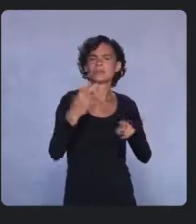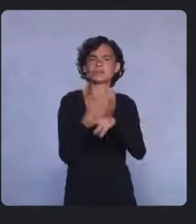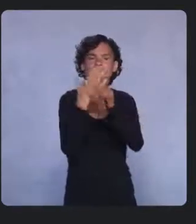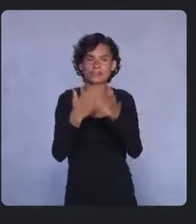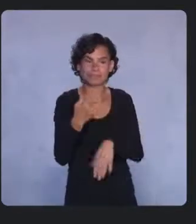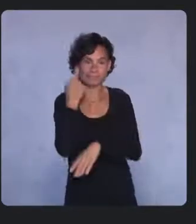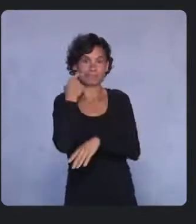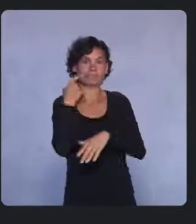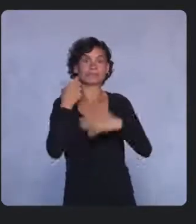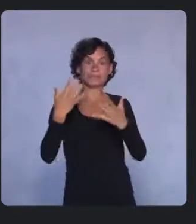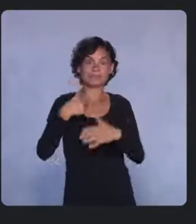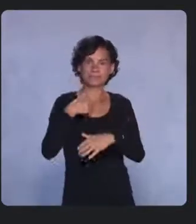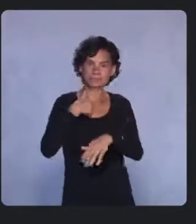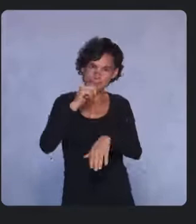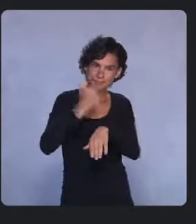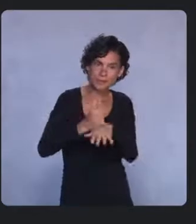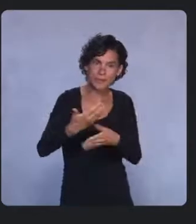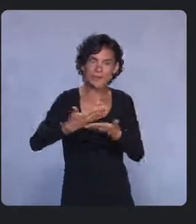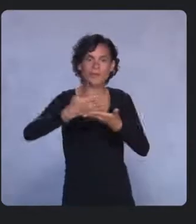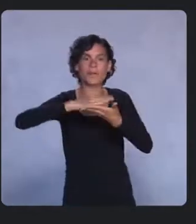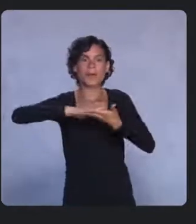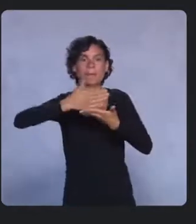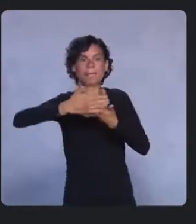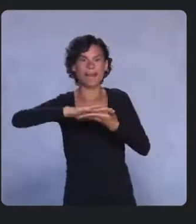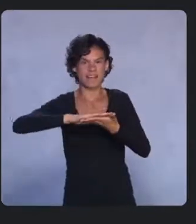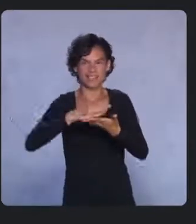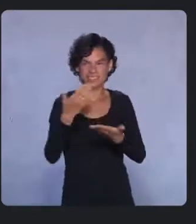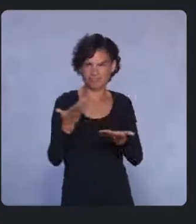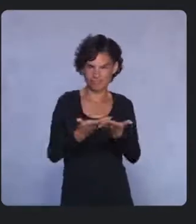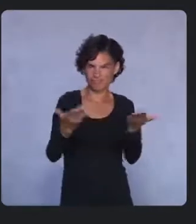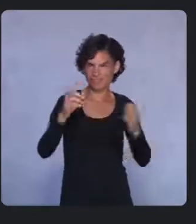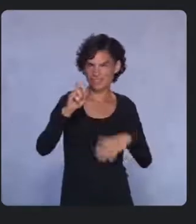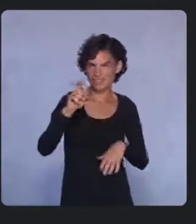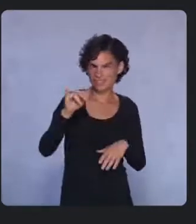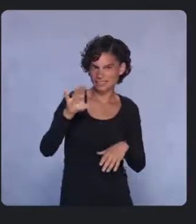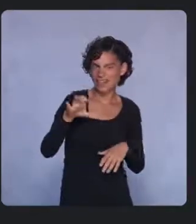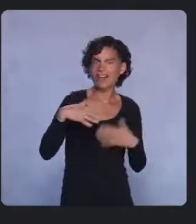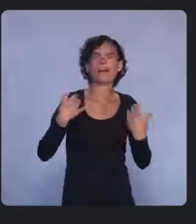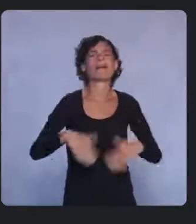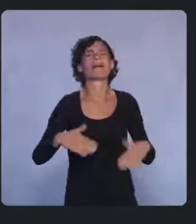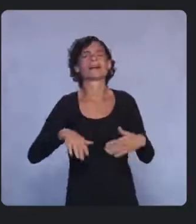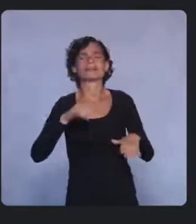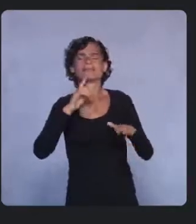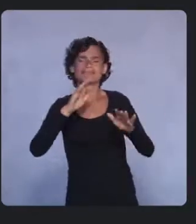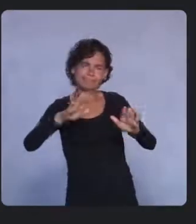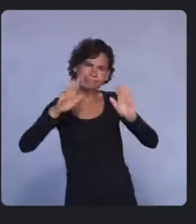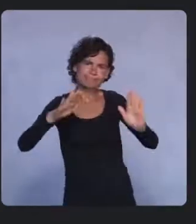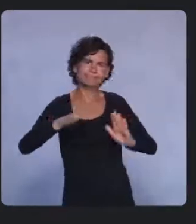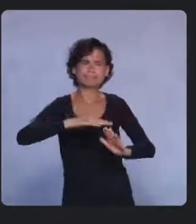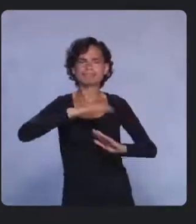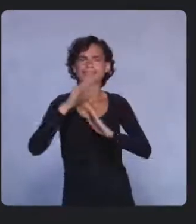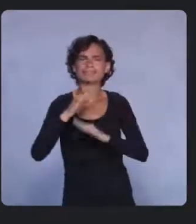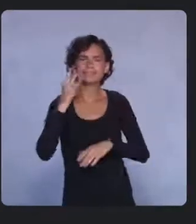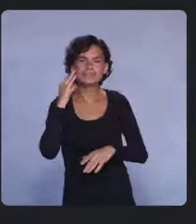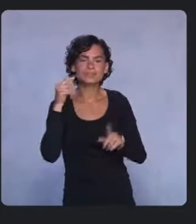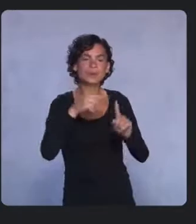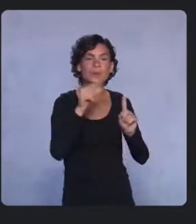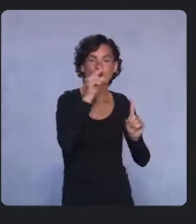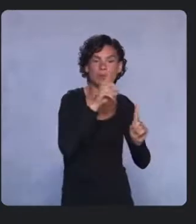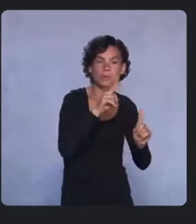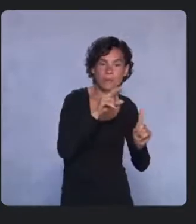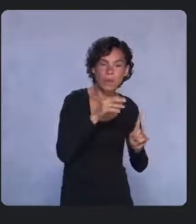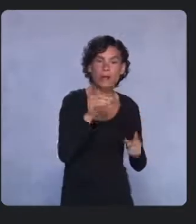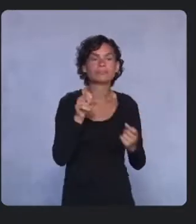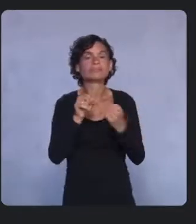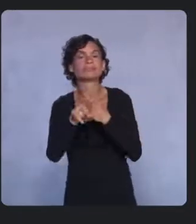pioneered foldable devices and delivered rich communication experiences with Google Duo and Messages. And we are very excited about